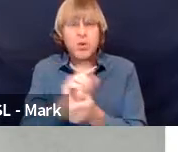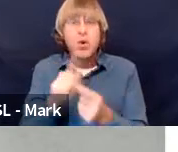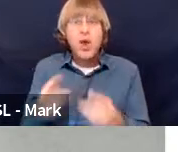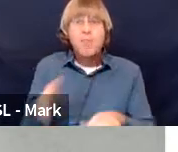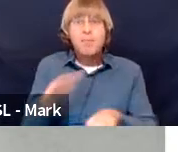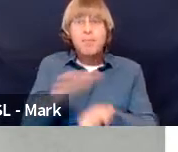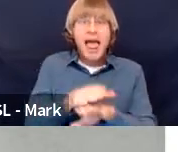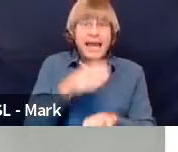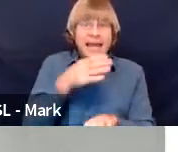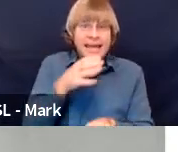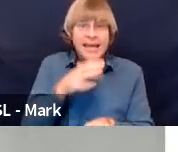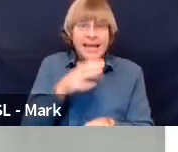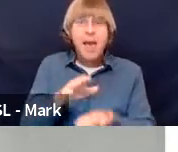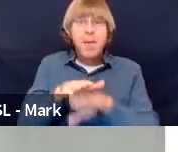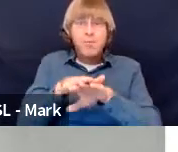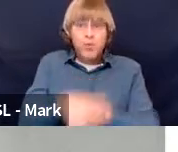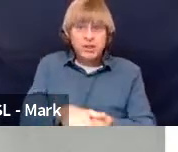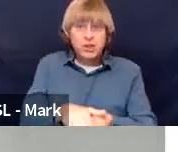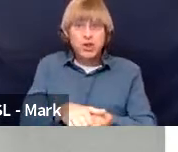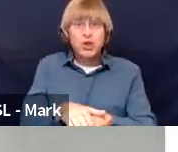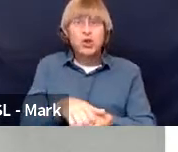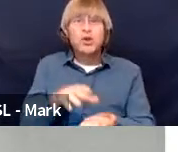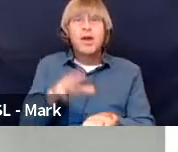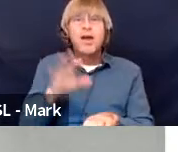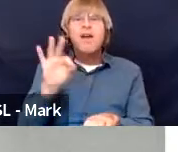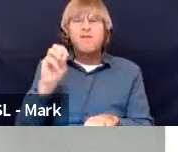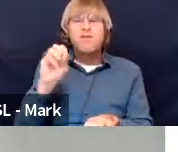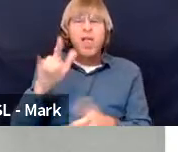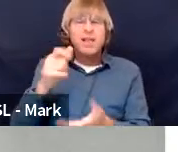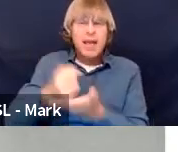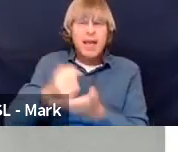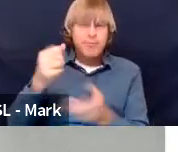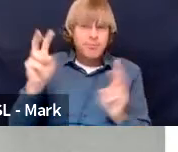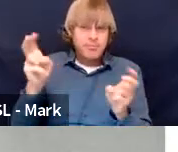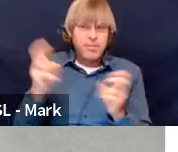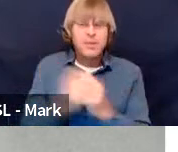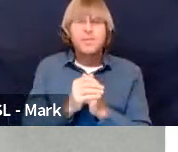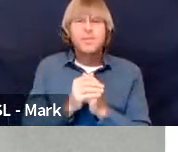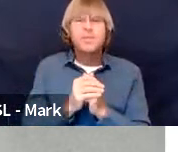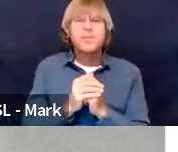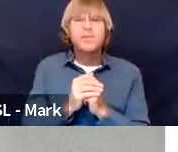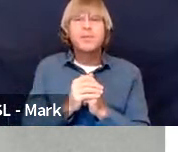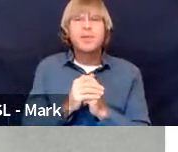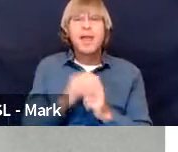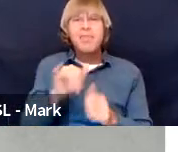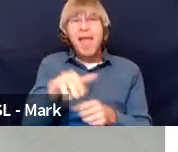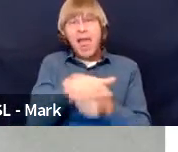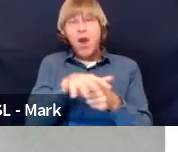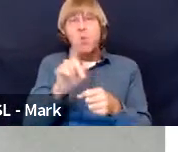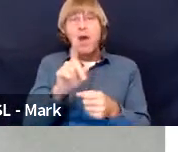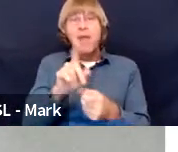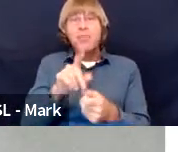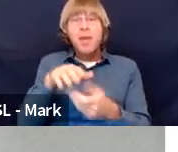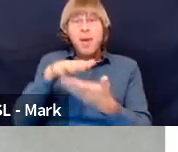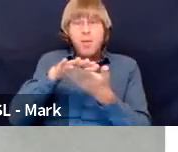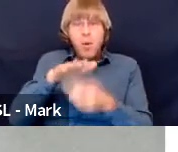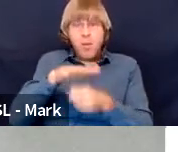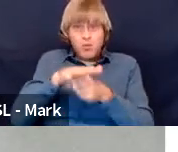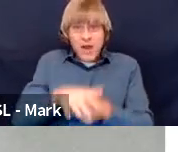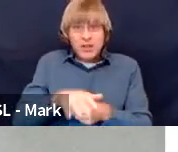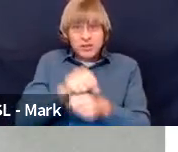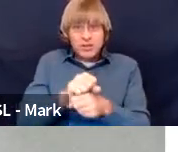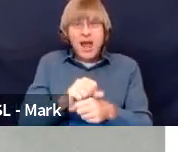heat and pressure, so think foil stamping, the area where that pressure and heat is applied